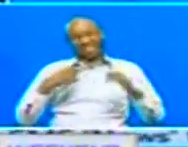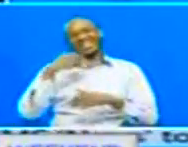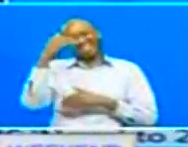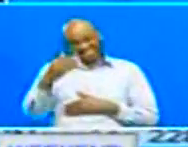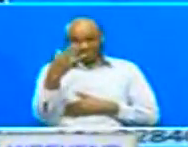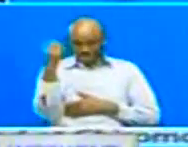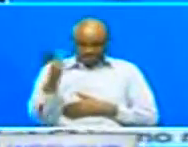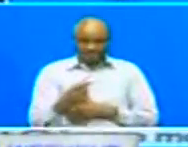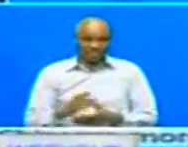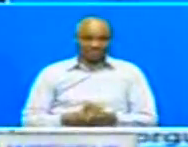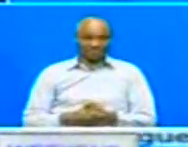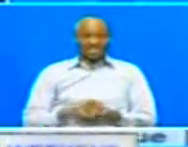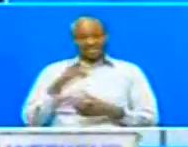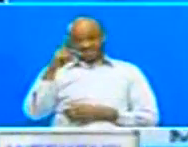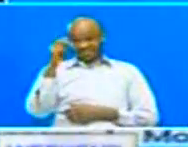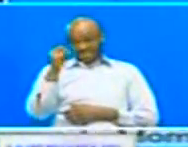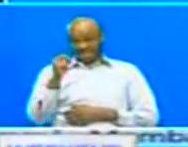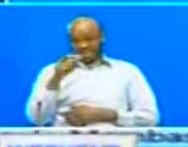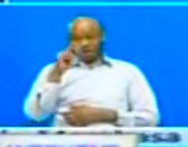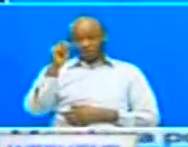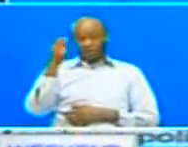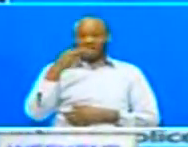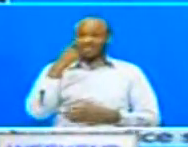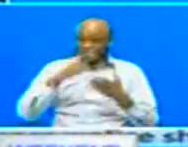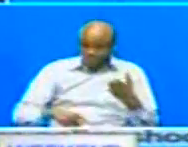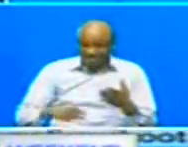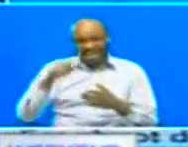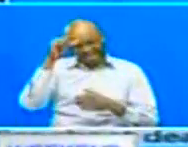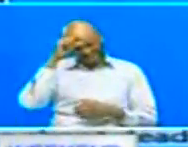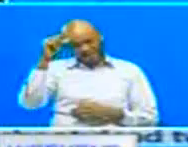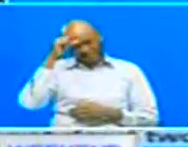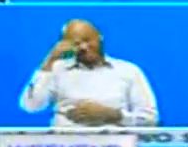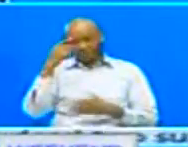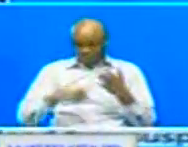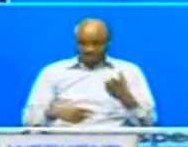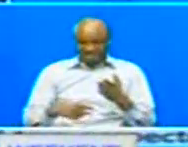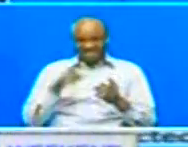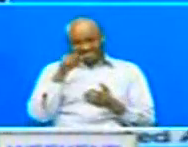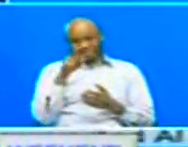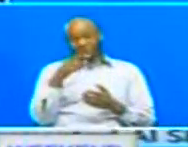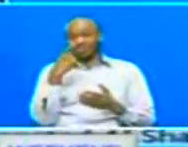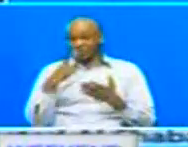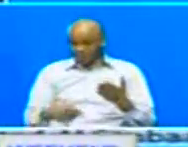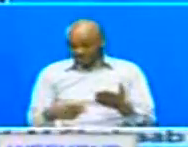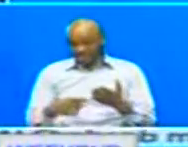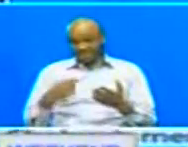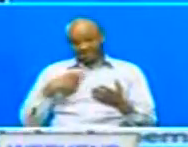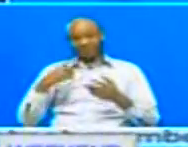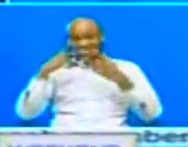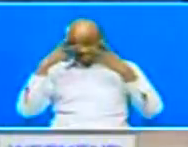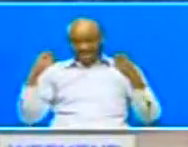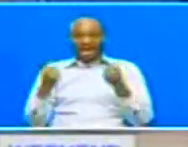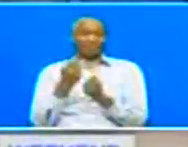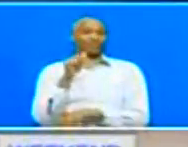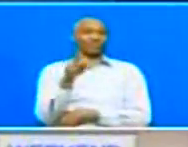next 3 months. And as KTN's Noah Otieno reports, the government reaction is part of the backlash which has followed the terror attack